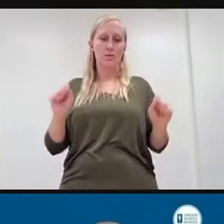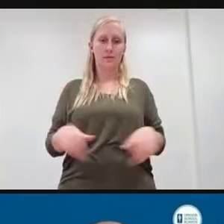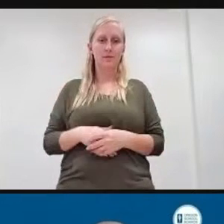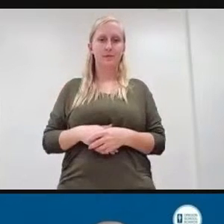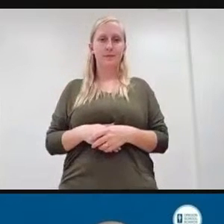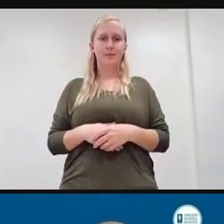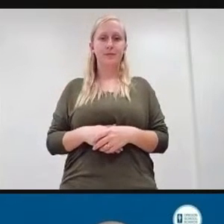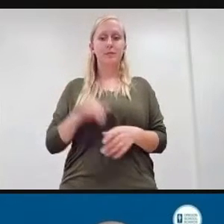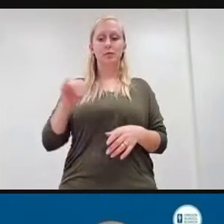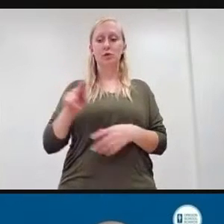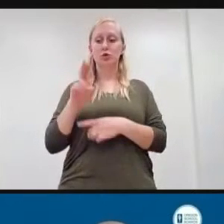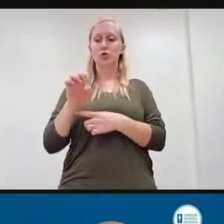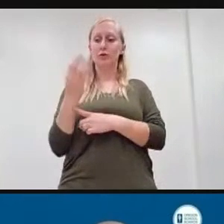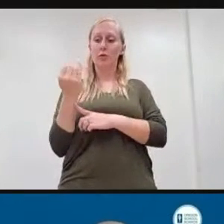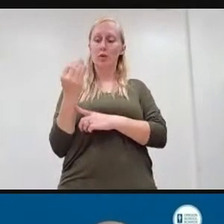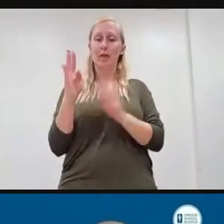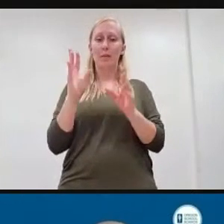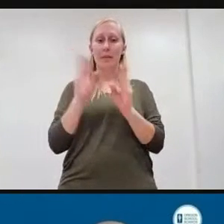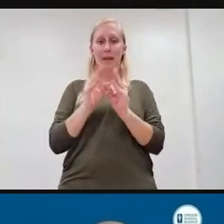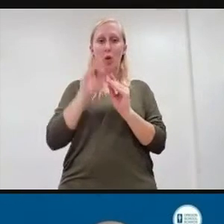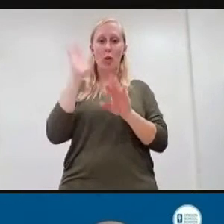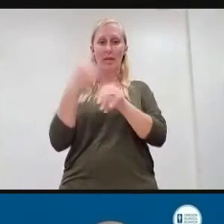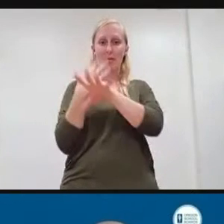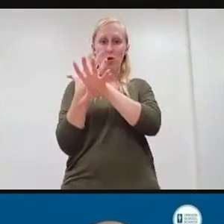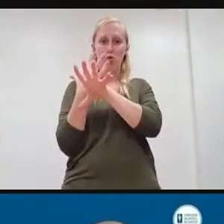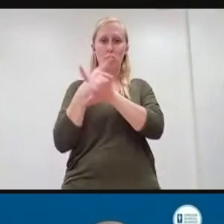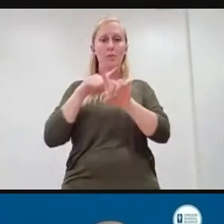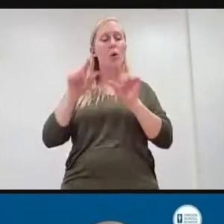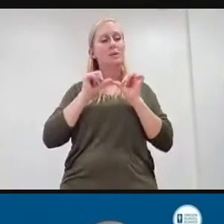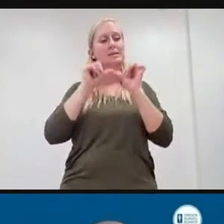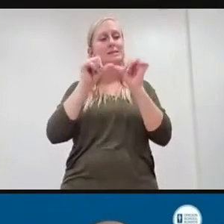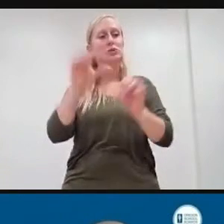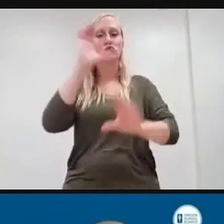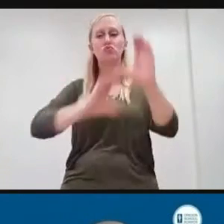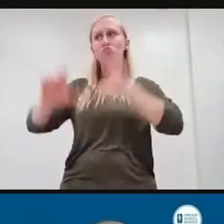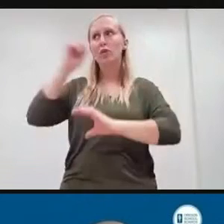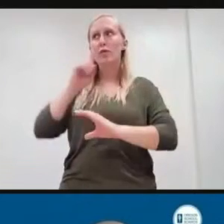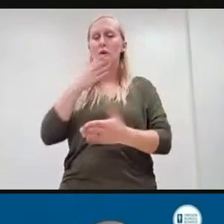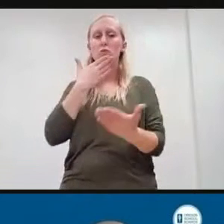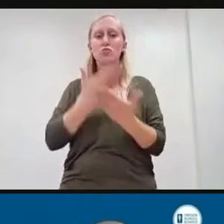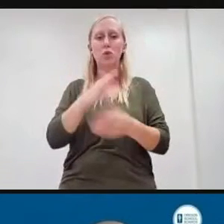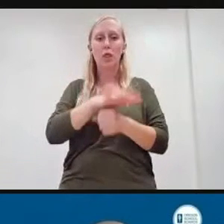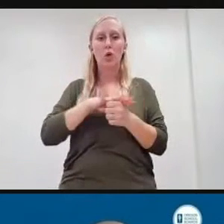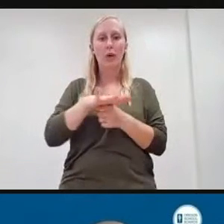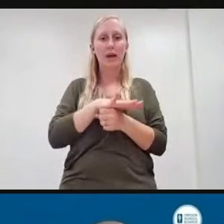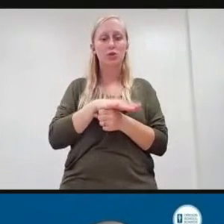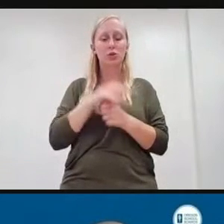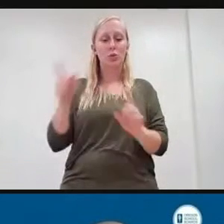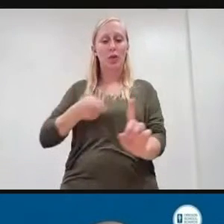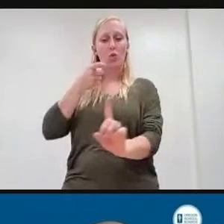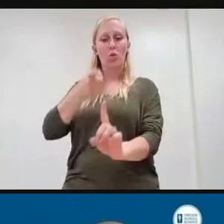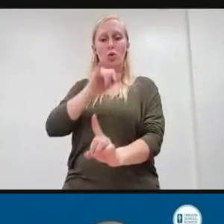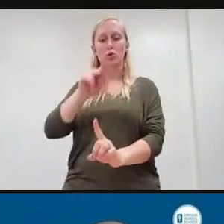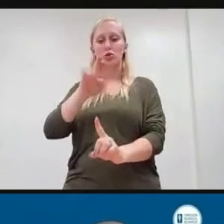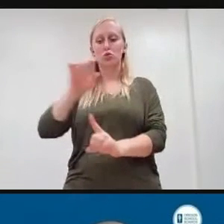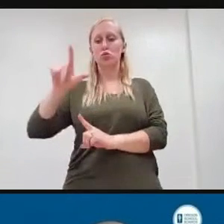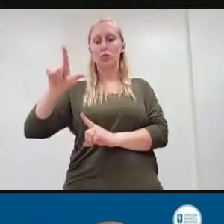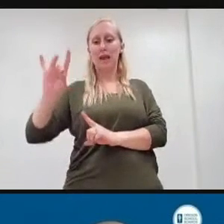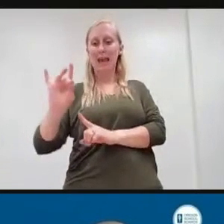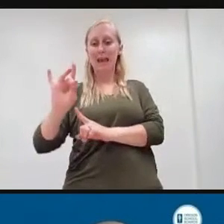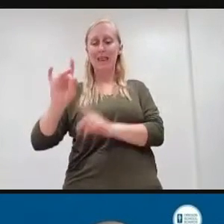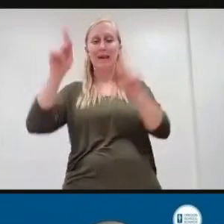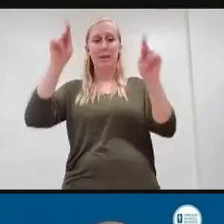So our June 14th meeting will be virtual, but we will continue to look for a workable location with the goal to have our June 28th work session in